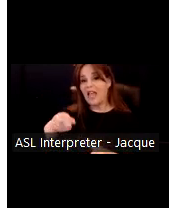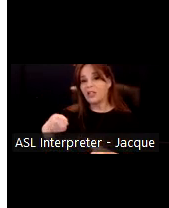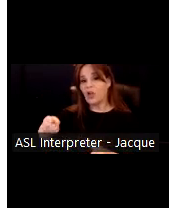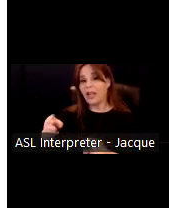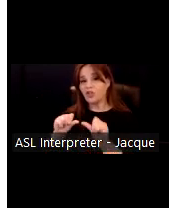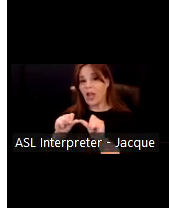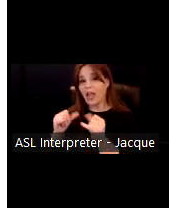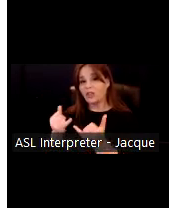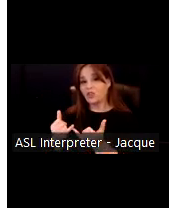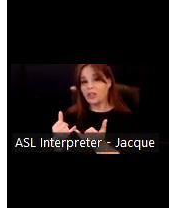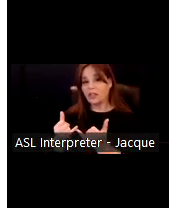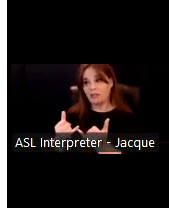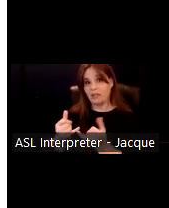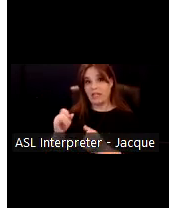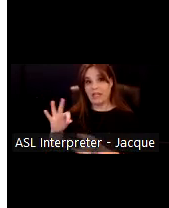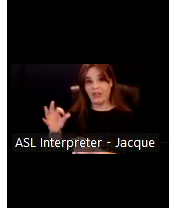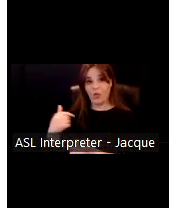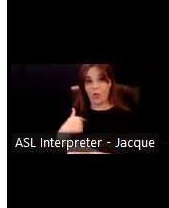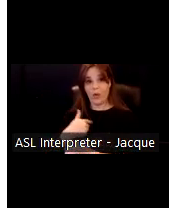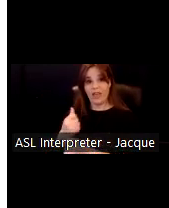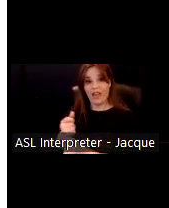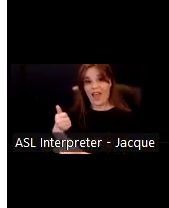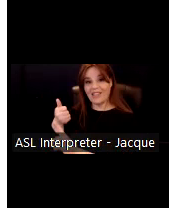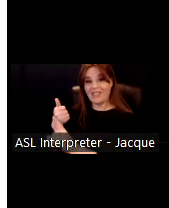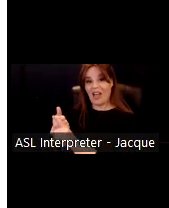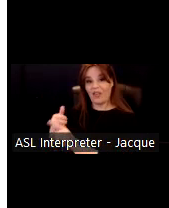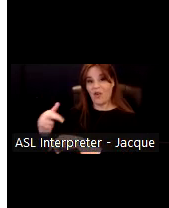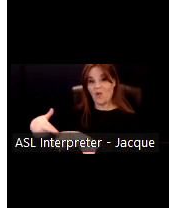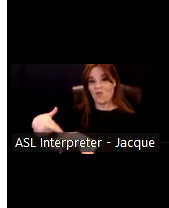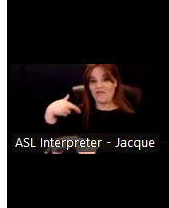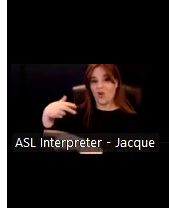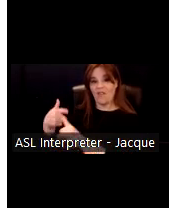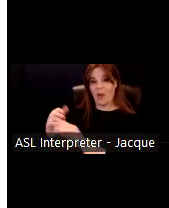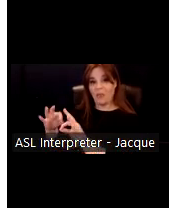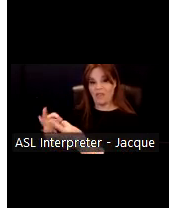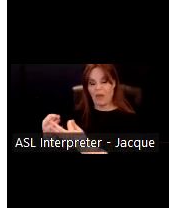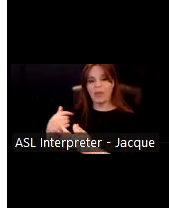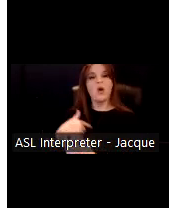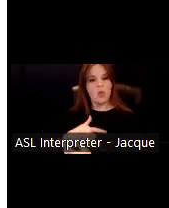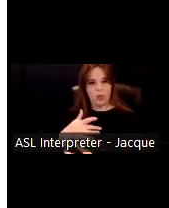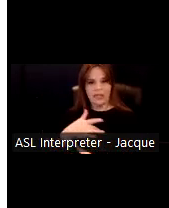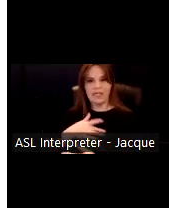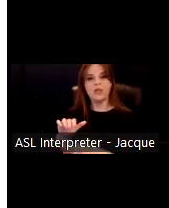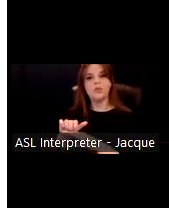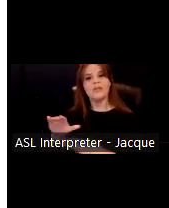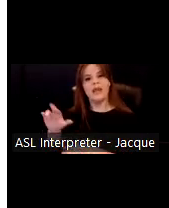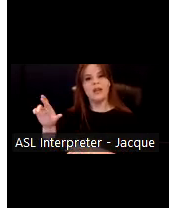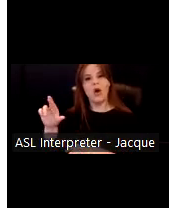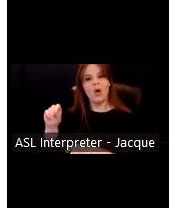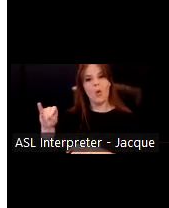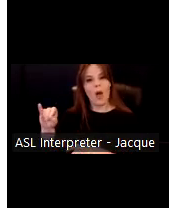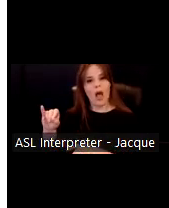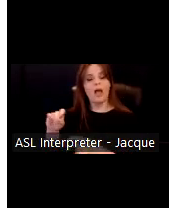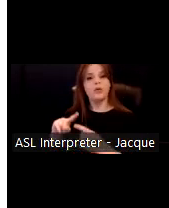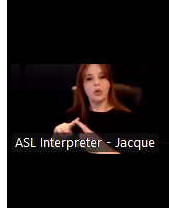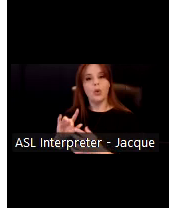a self-referral from a family, we tend to give out a release of information to the family to